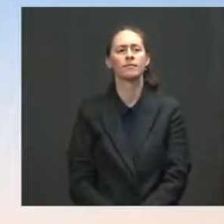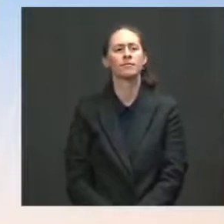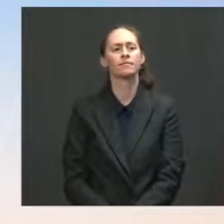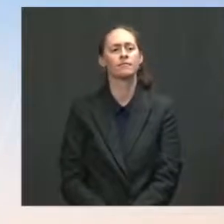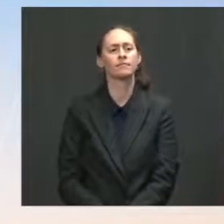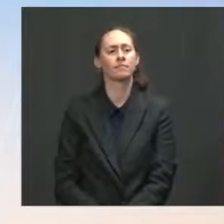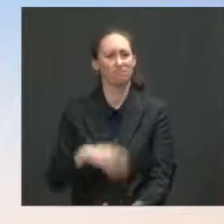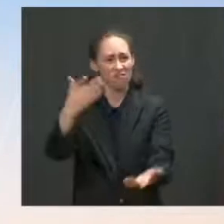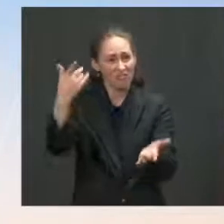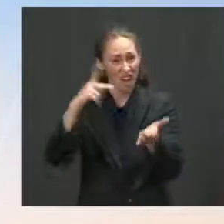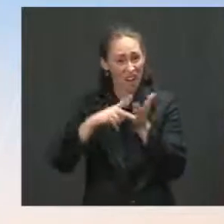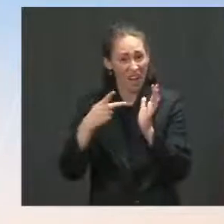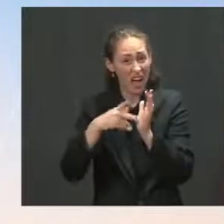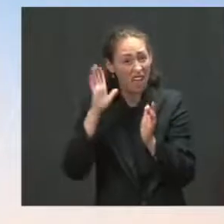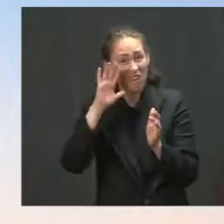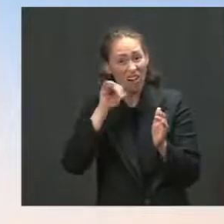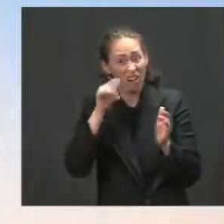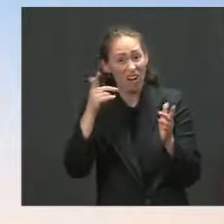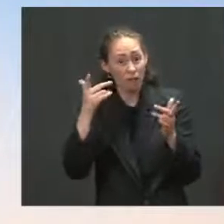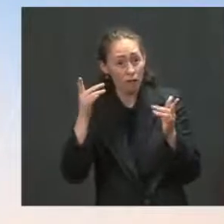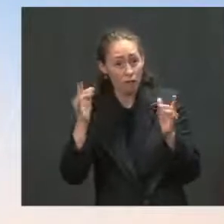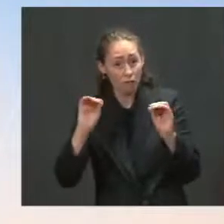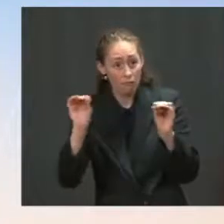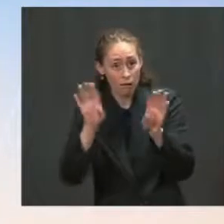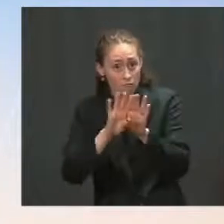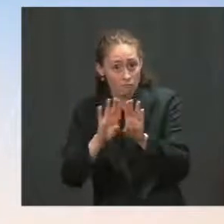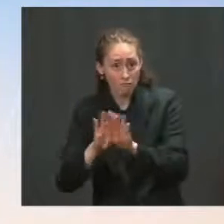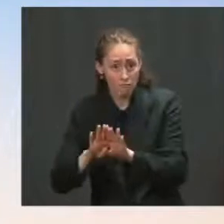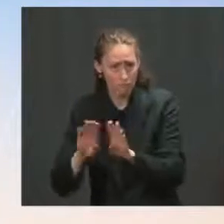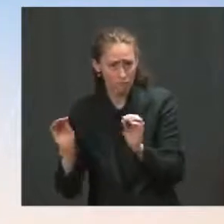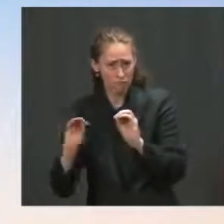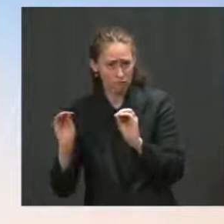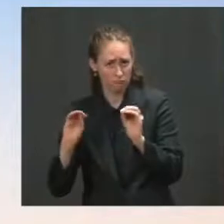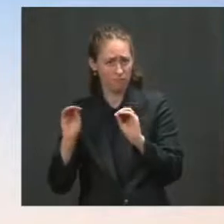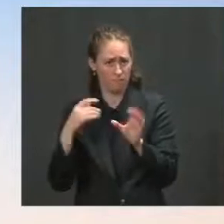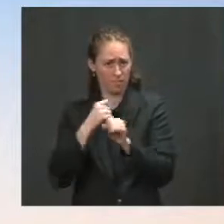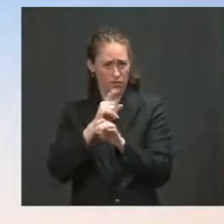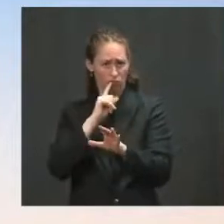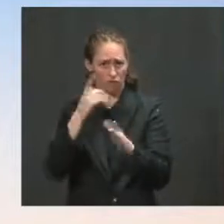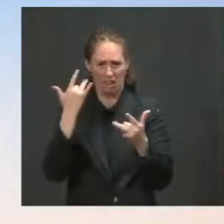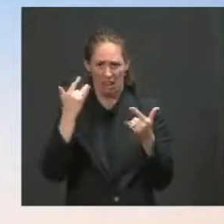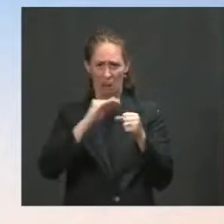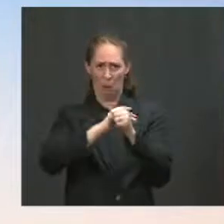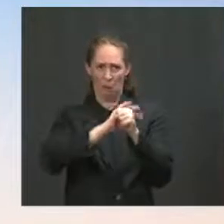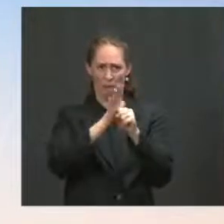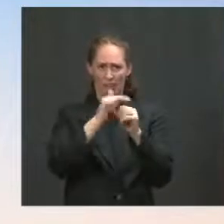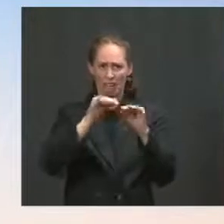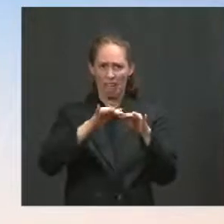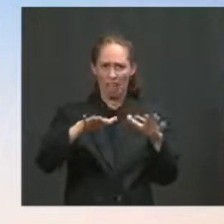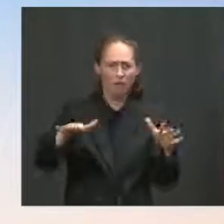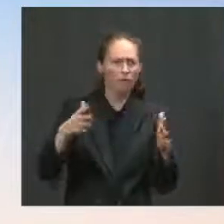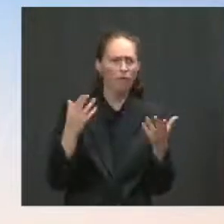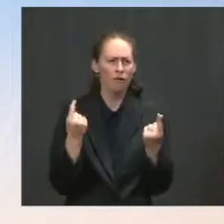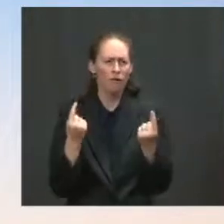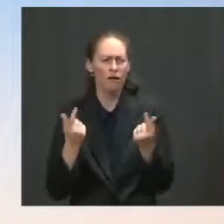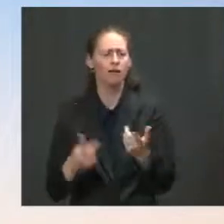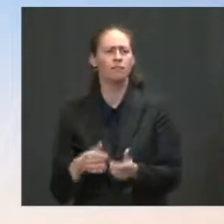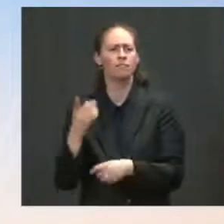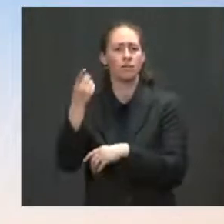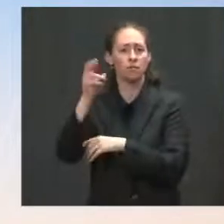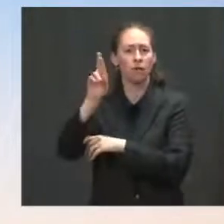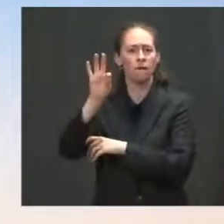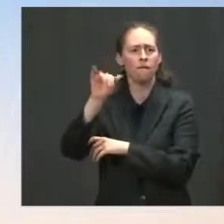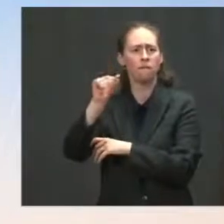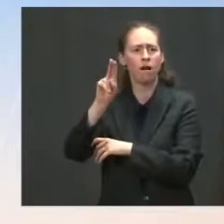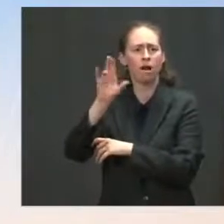to lockdowns. Now, is that based just on current COVID conditions, or Dr. Fauci today in an interview warned that he